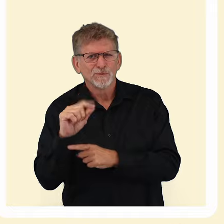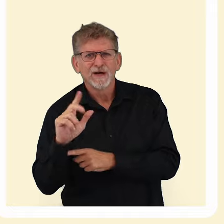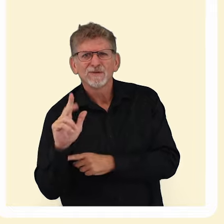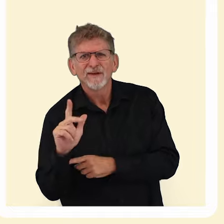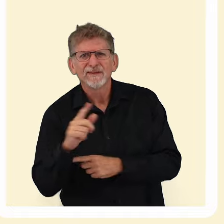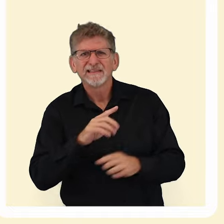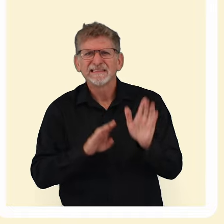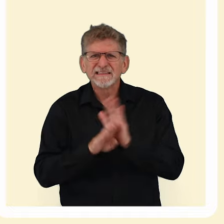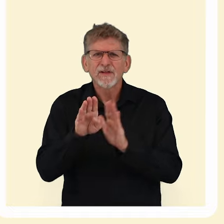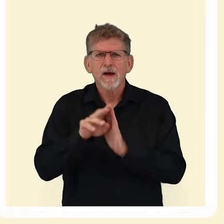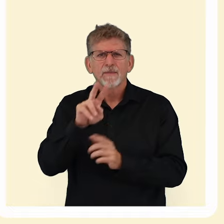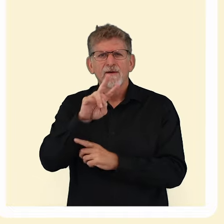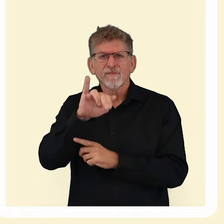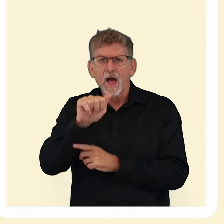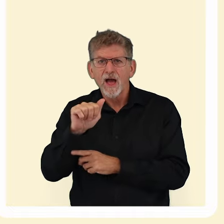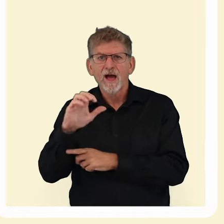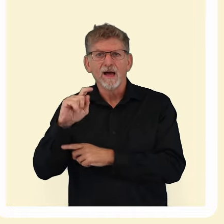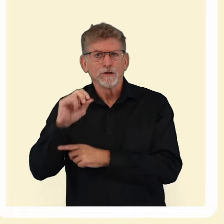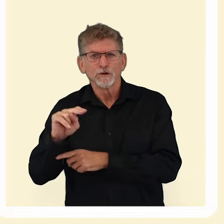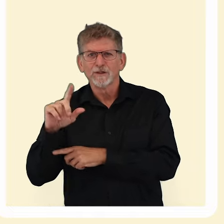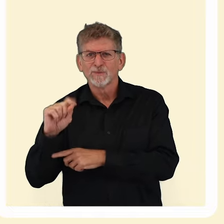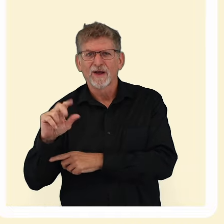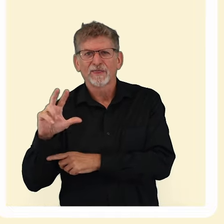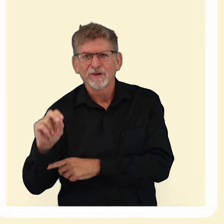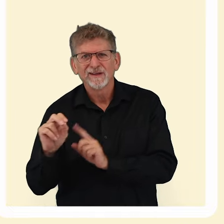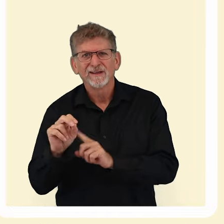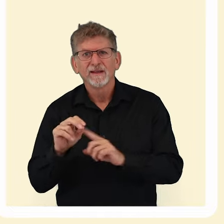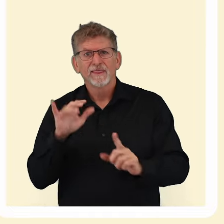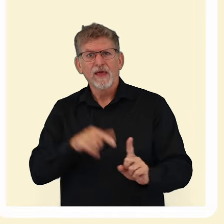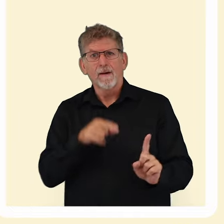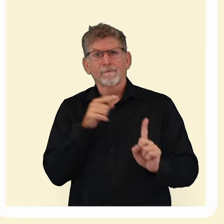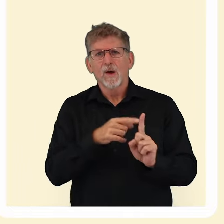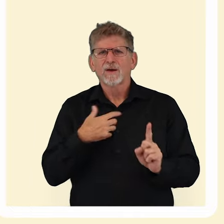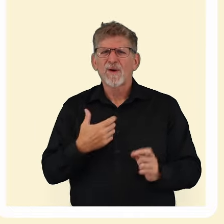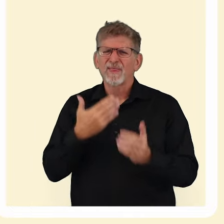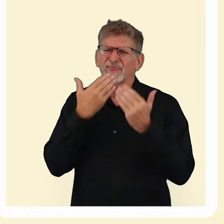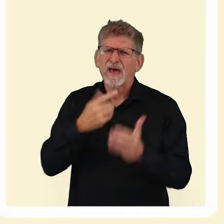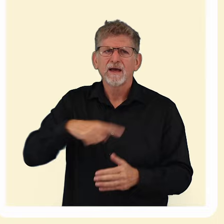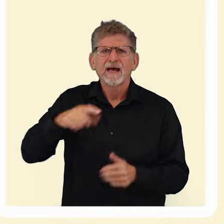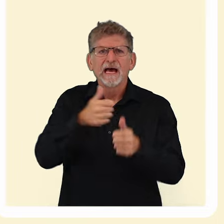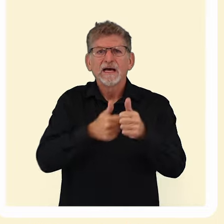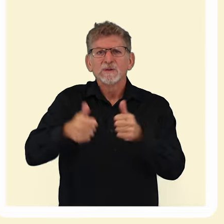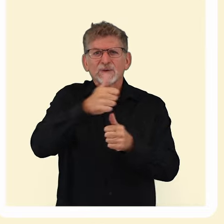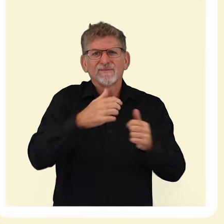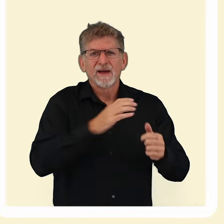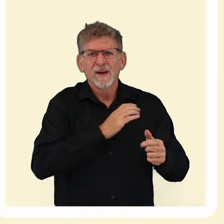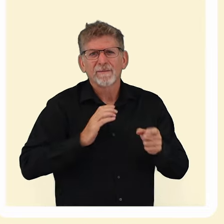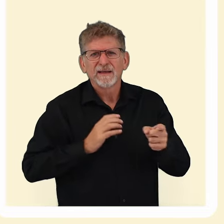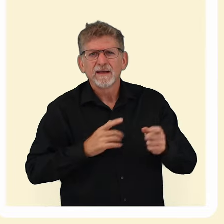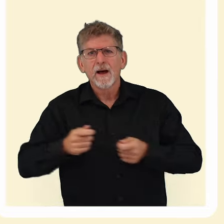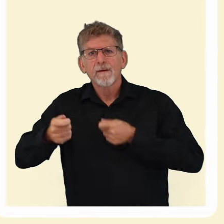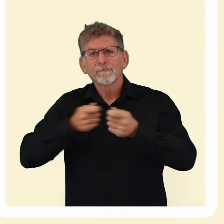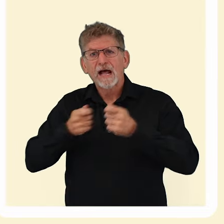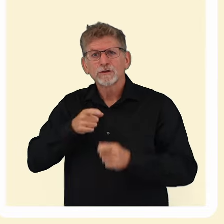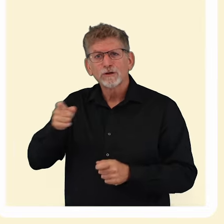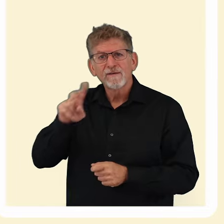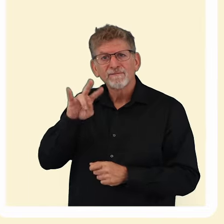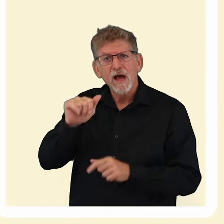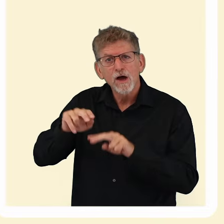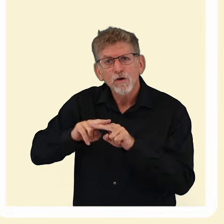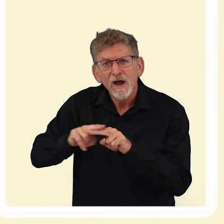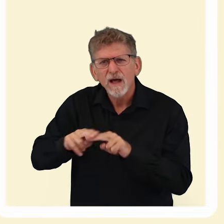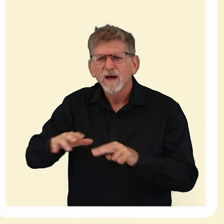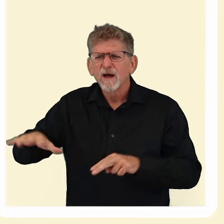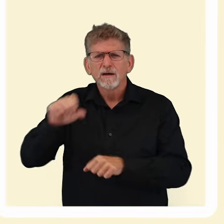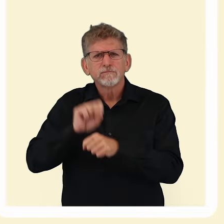that point, I'd like to really thank the executive committee, the managers at VIAReal for all the work and dedication that they've